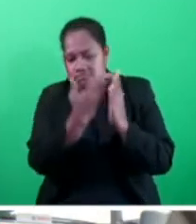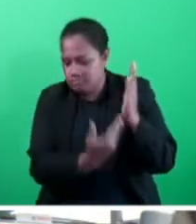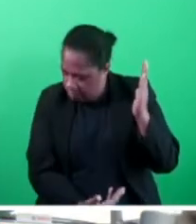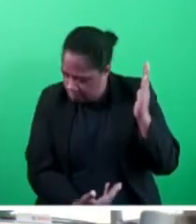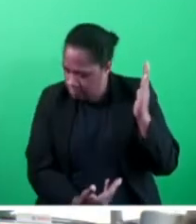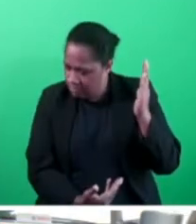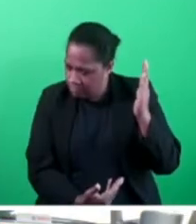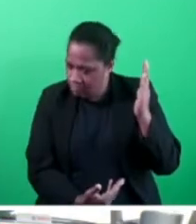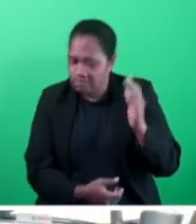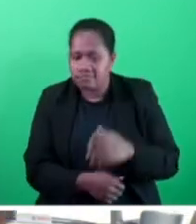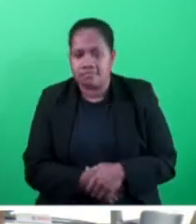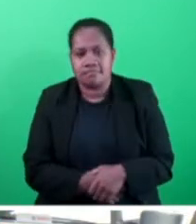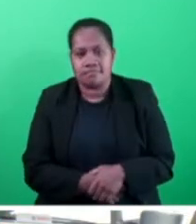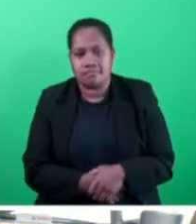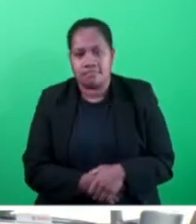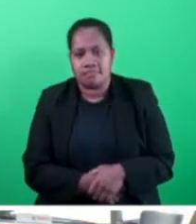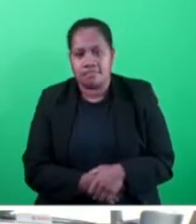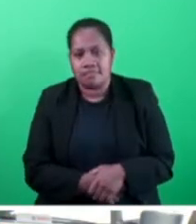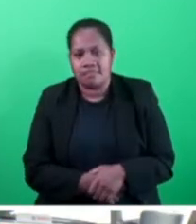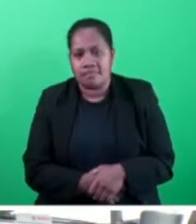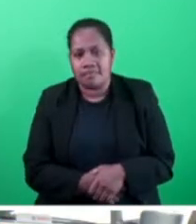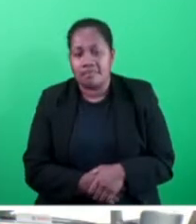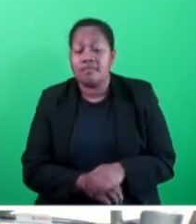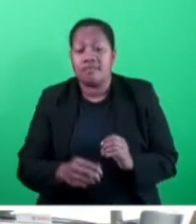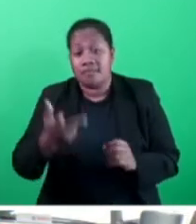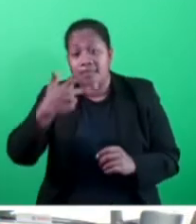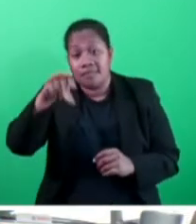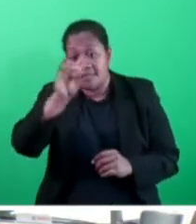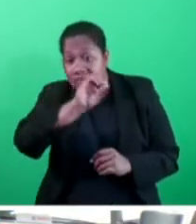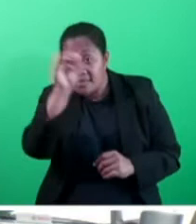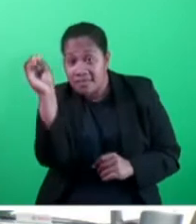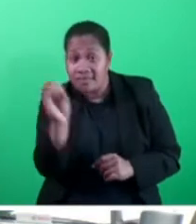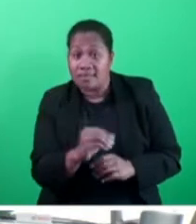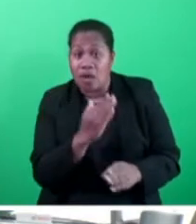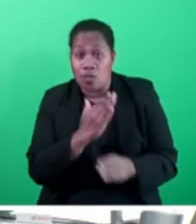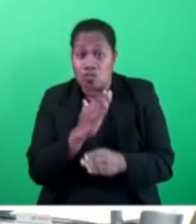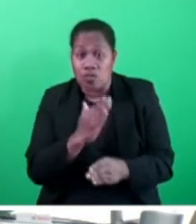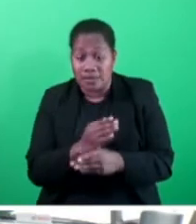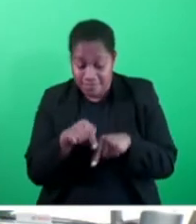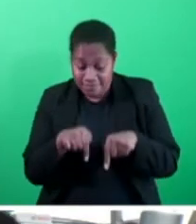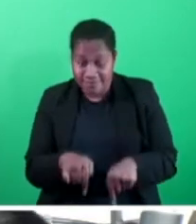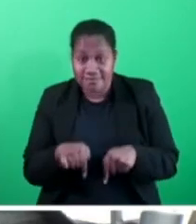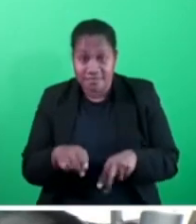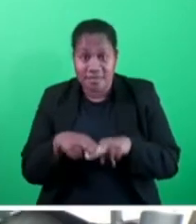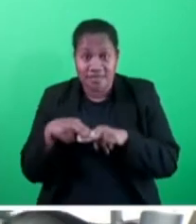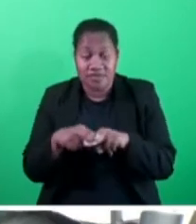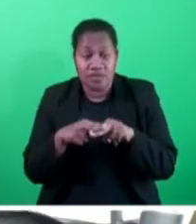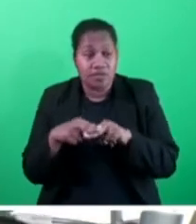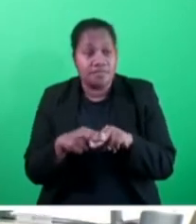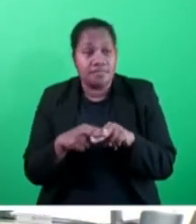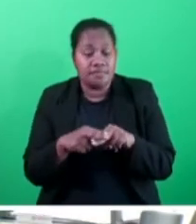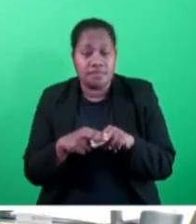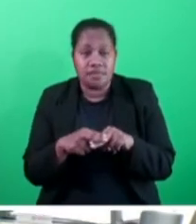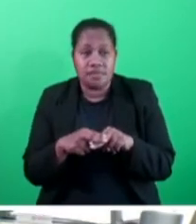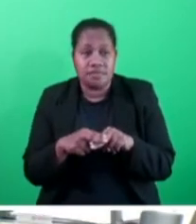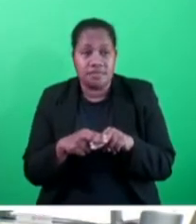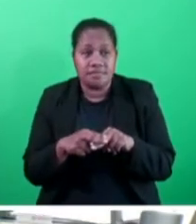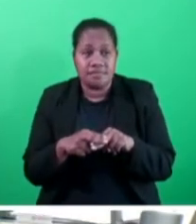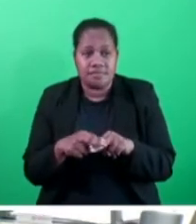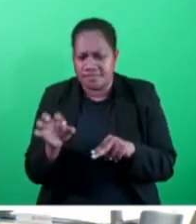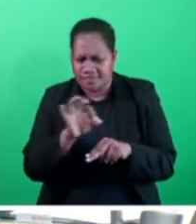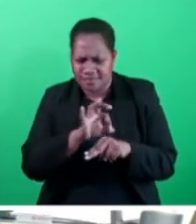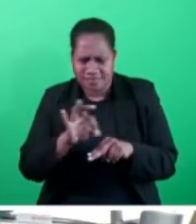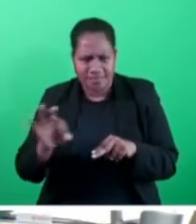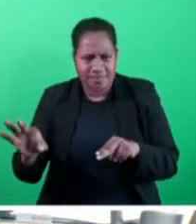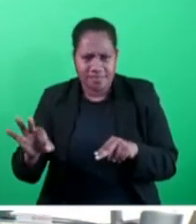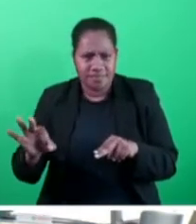employment. Currently, around 80% of the workforce in Fiji are non-unionized and are not covered under